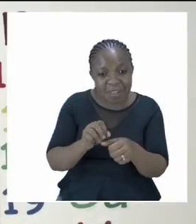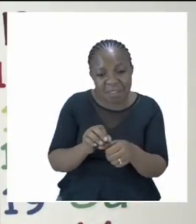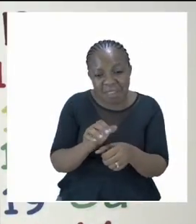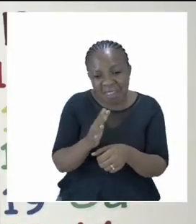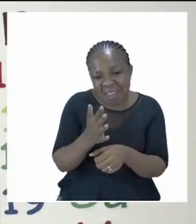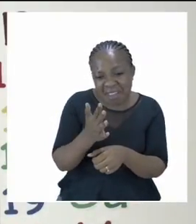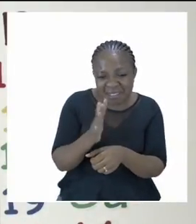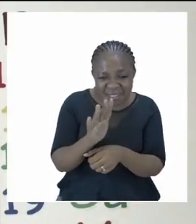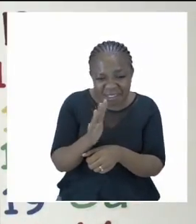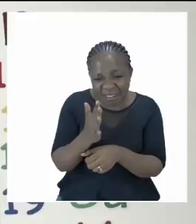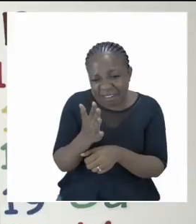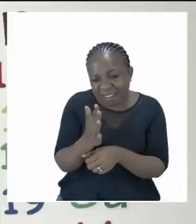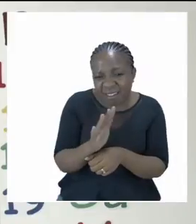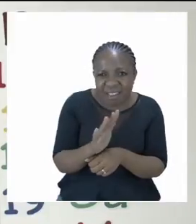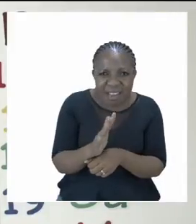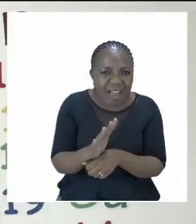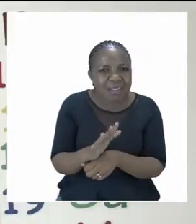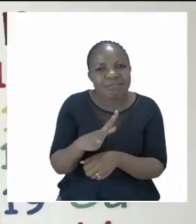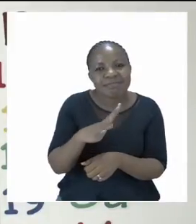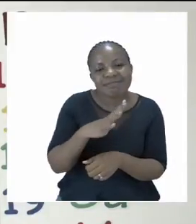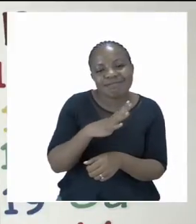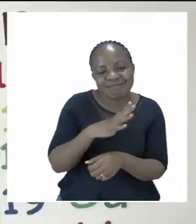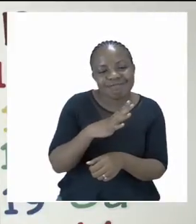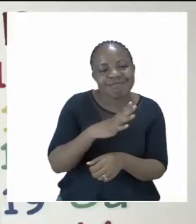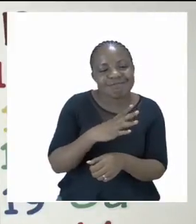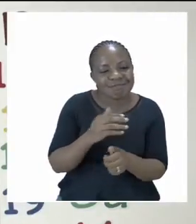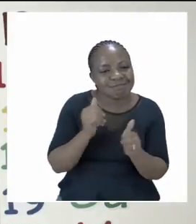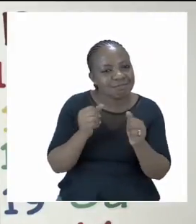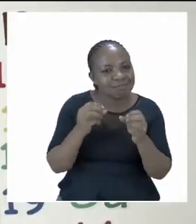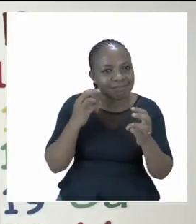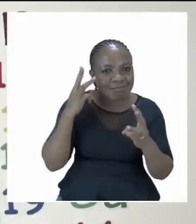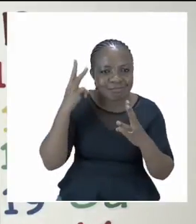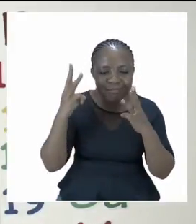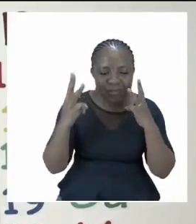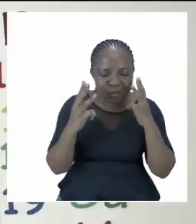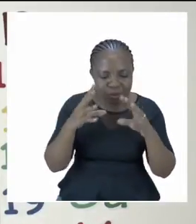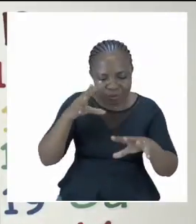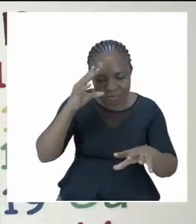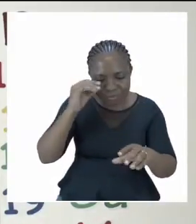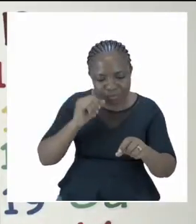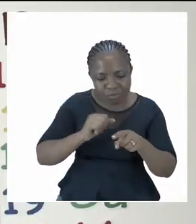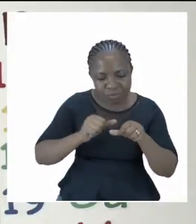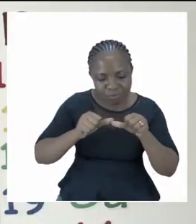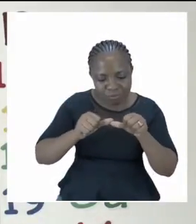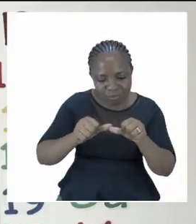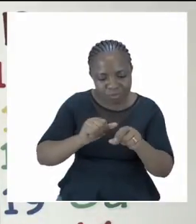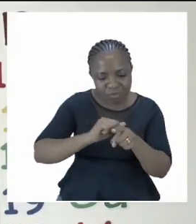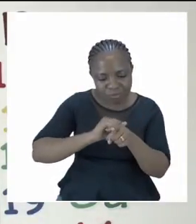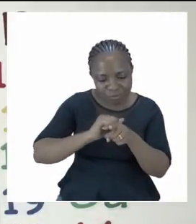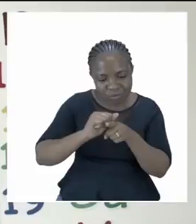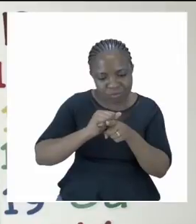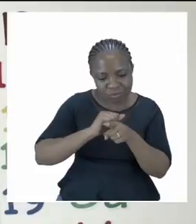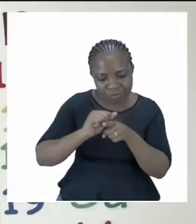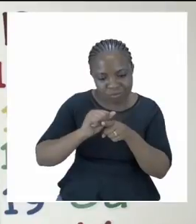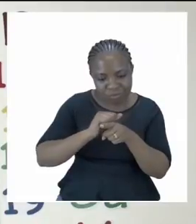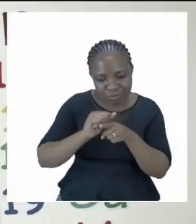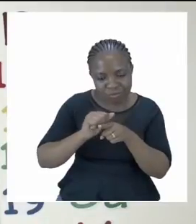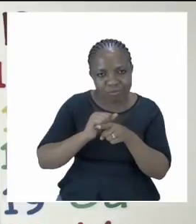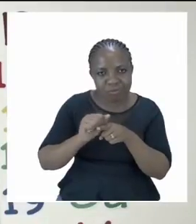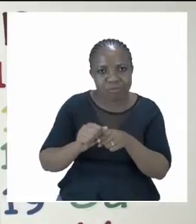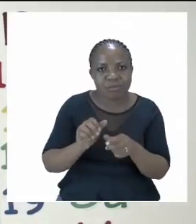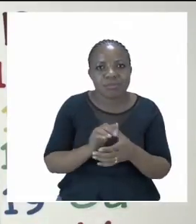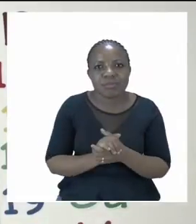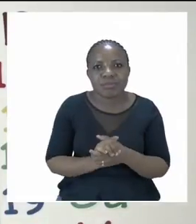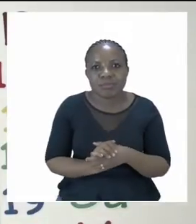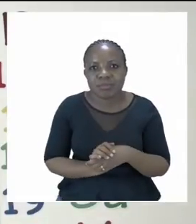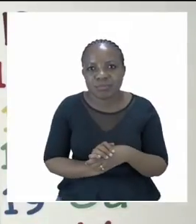bit different from each other. That is why we are learning how to trace the number 2. So long that